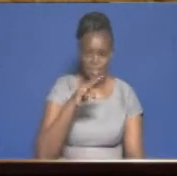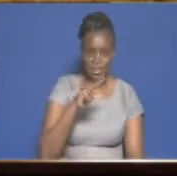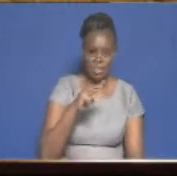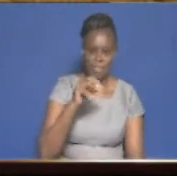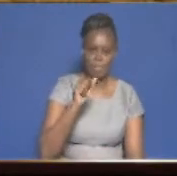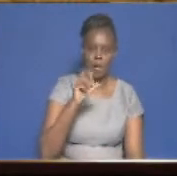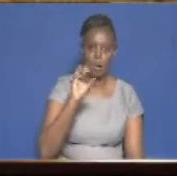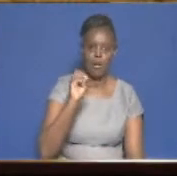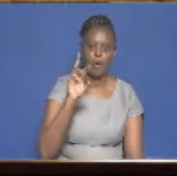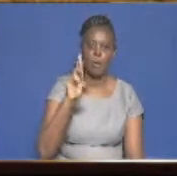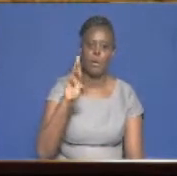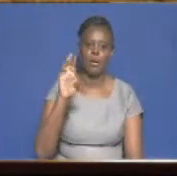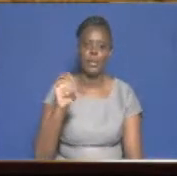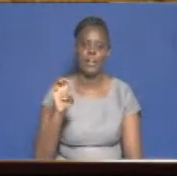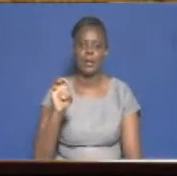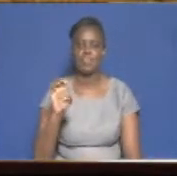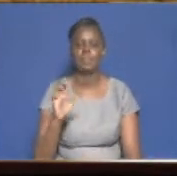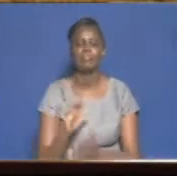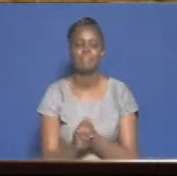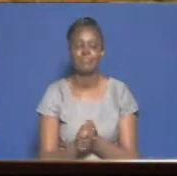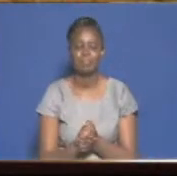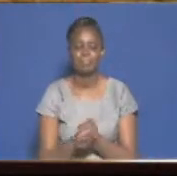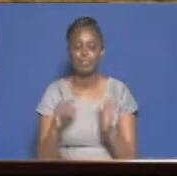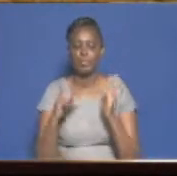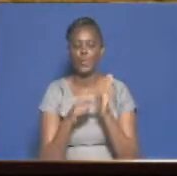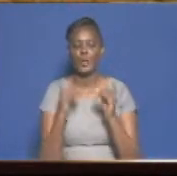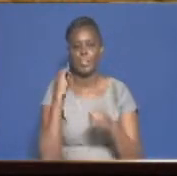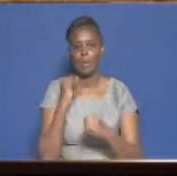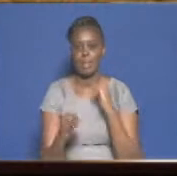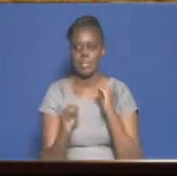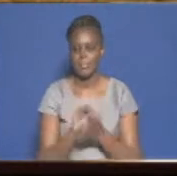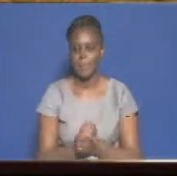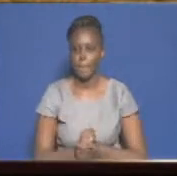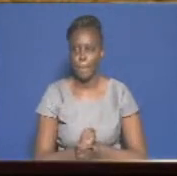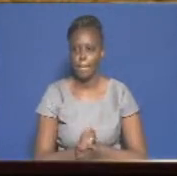you want to have the last bite of the cherry?